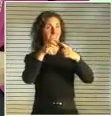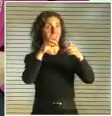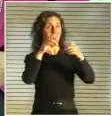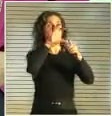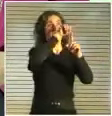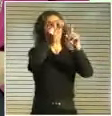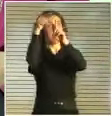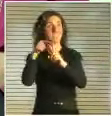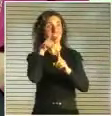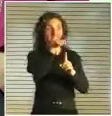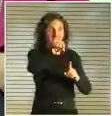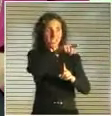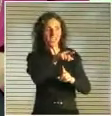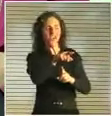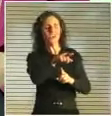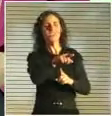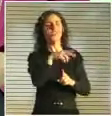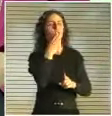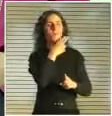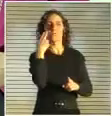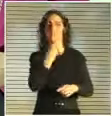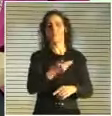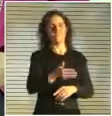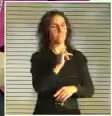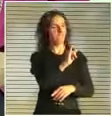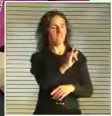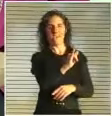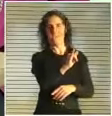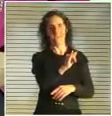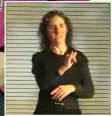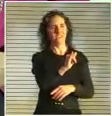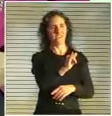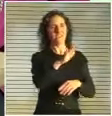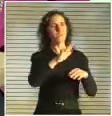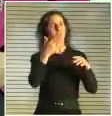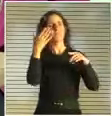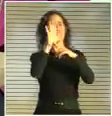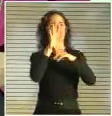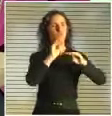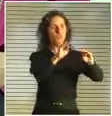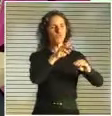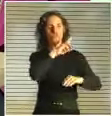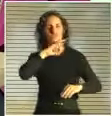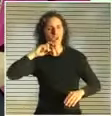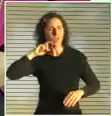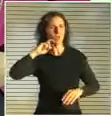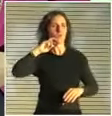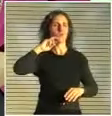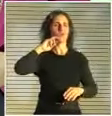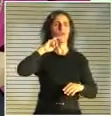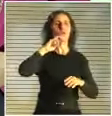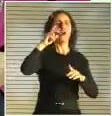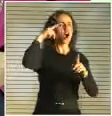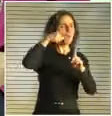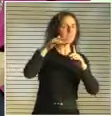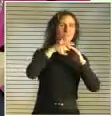really reflect their values and their sustainability goals and the needs of the local community. And